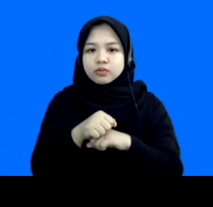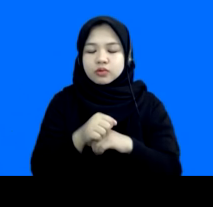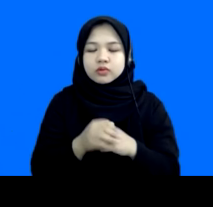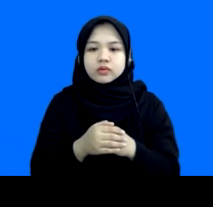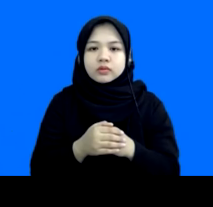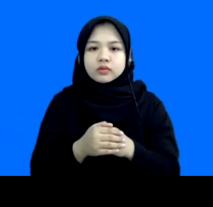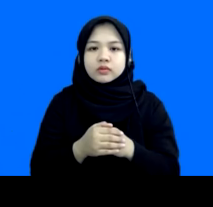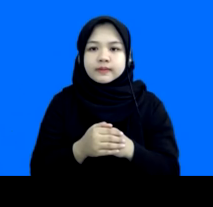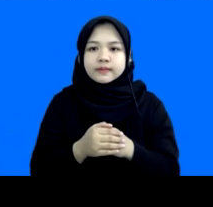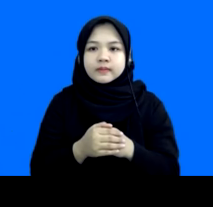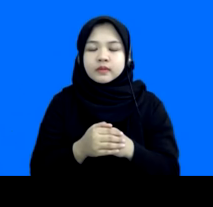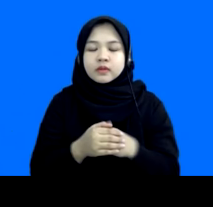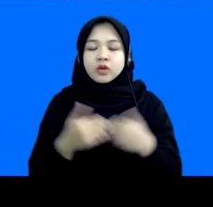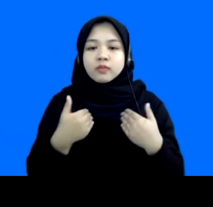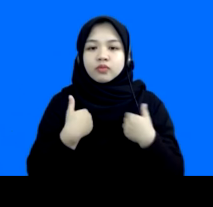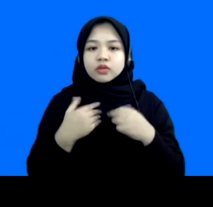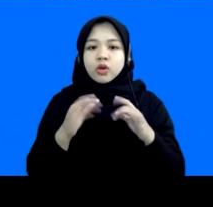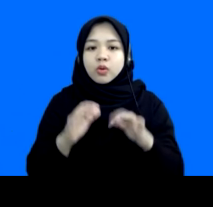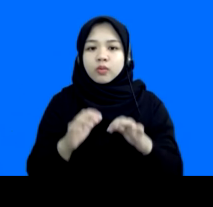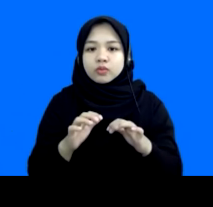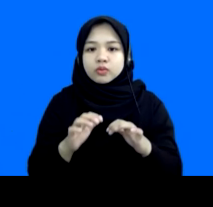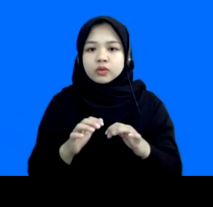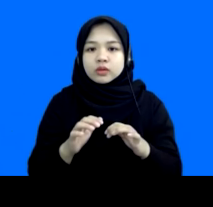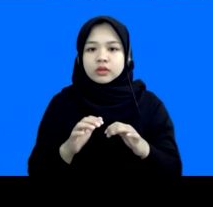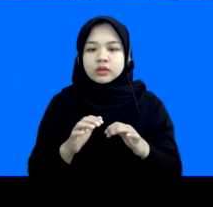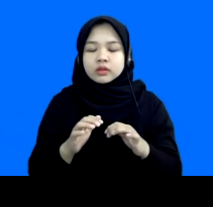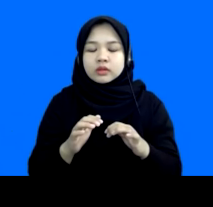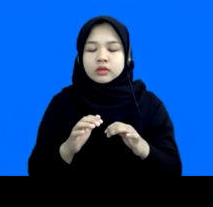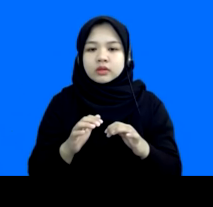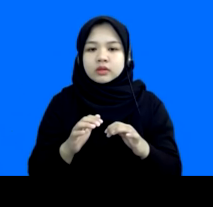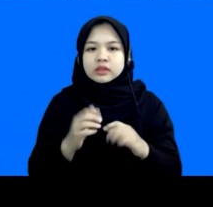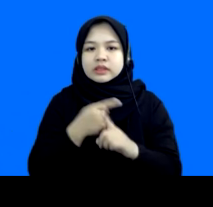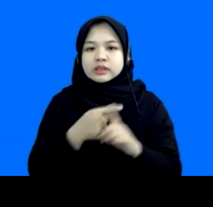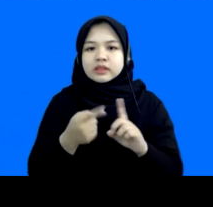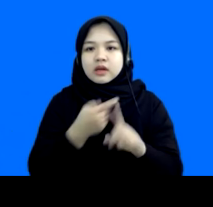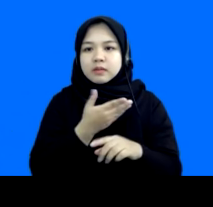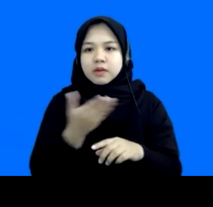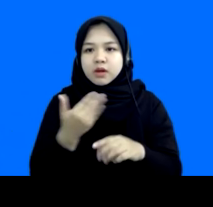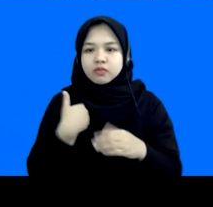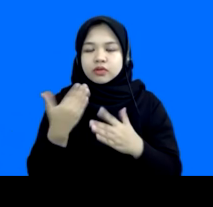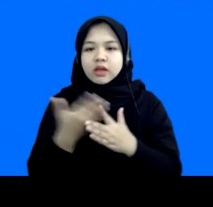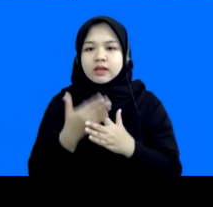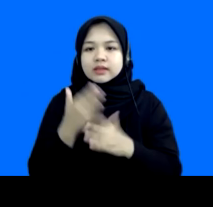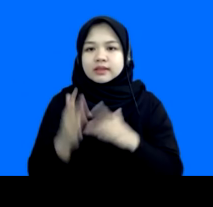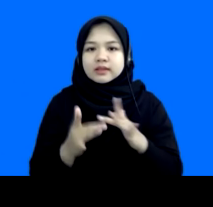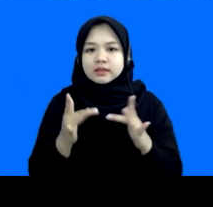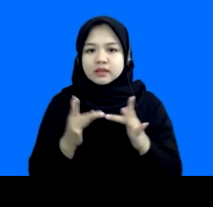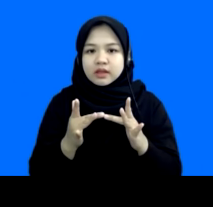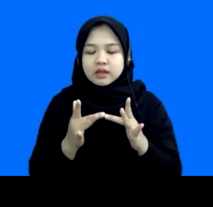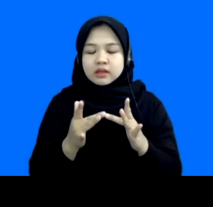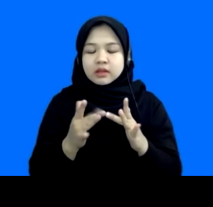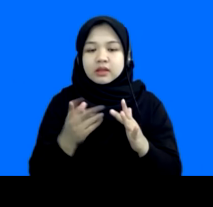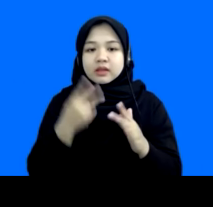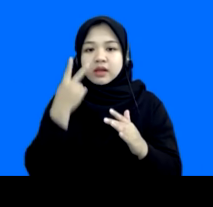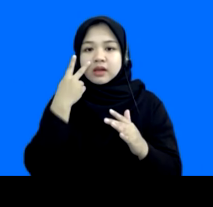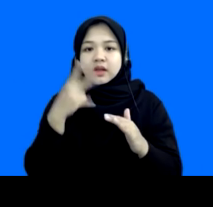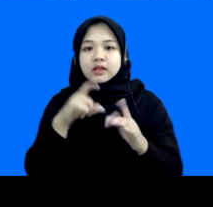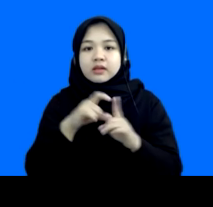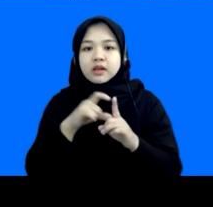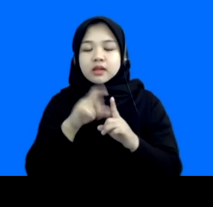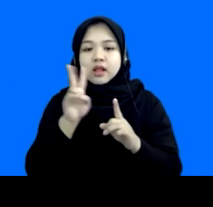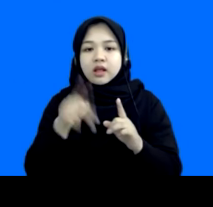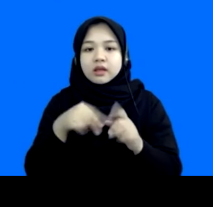10, they own a personal computer, and about half of them have internet access. And we've looked at the data again this year. This was a